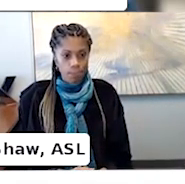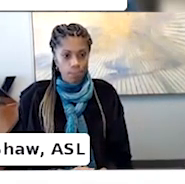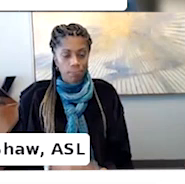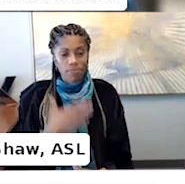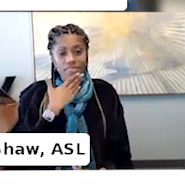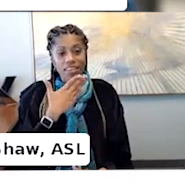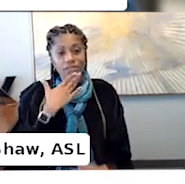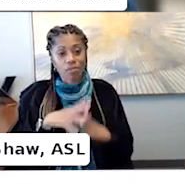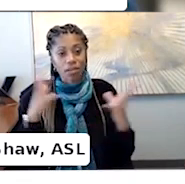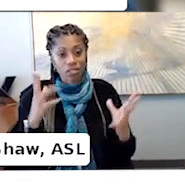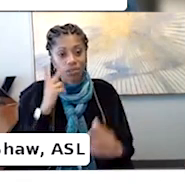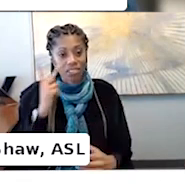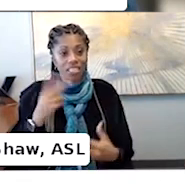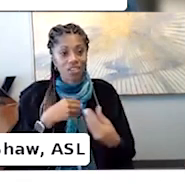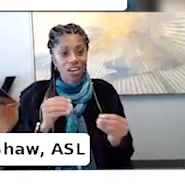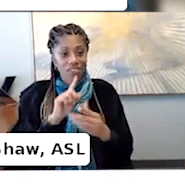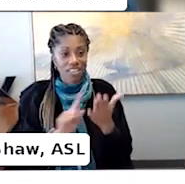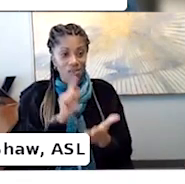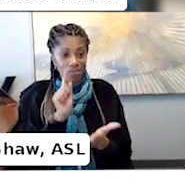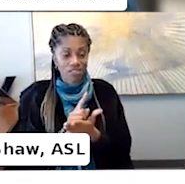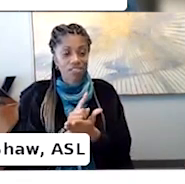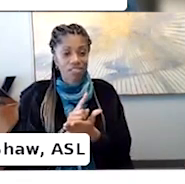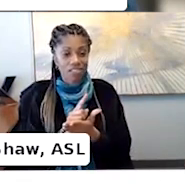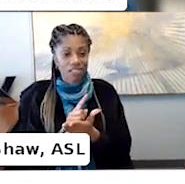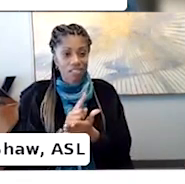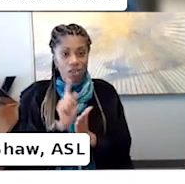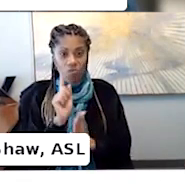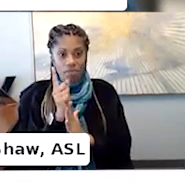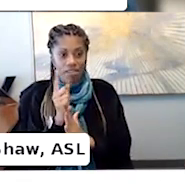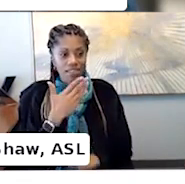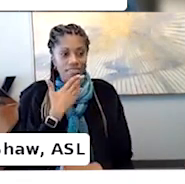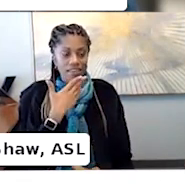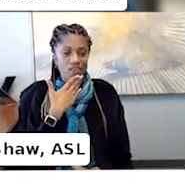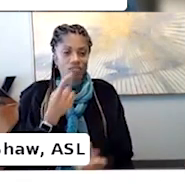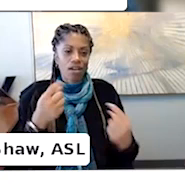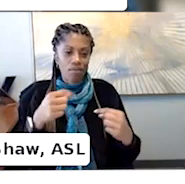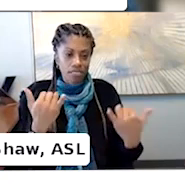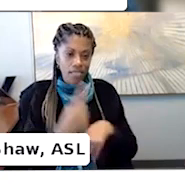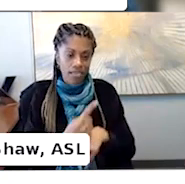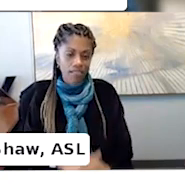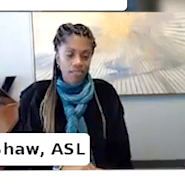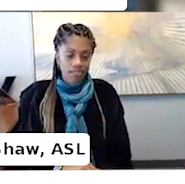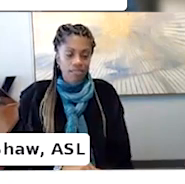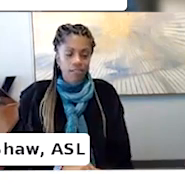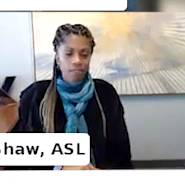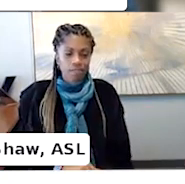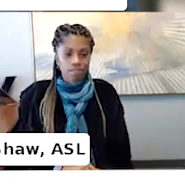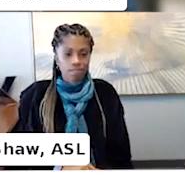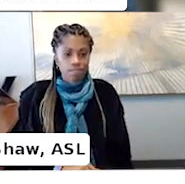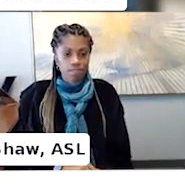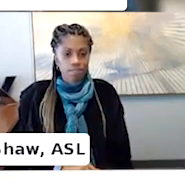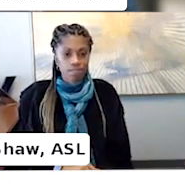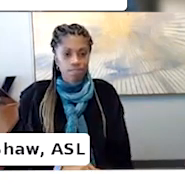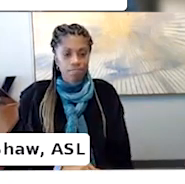Thank you all so much. We'll see you in office hours. And we really just thank you for being so much a part of this and so engaged